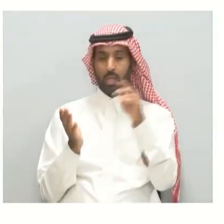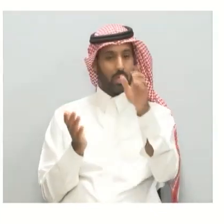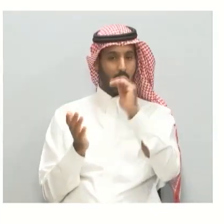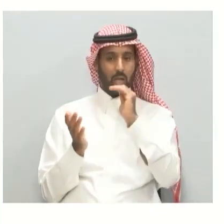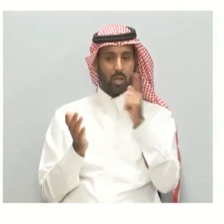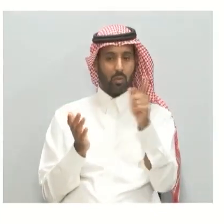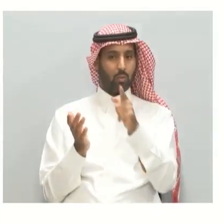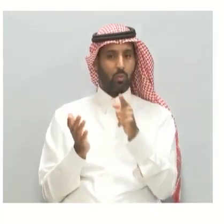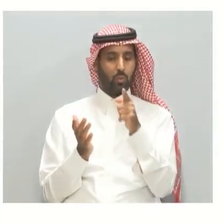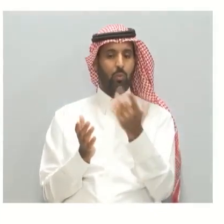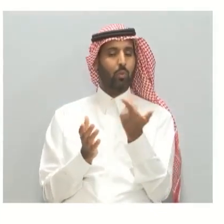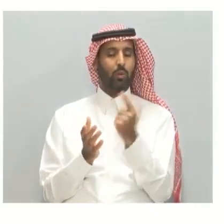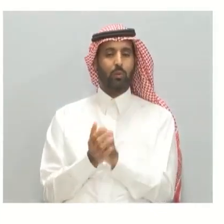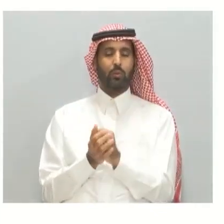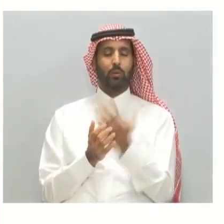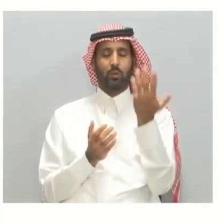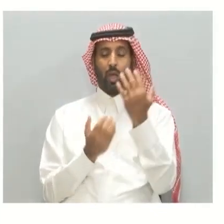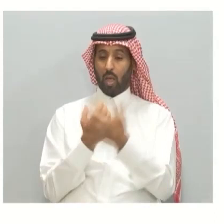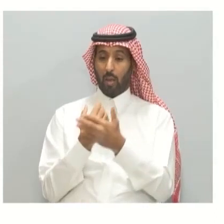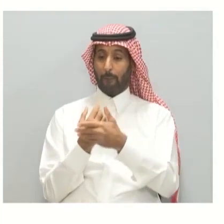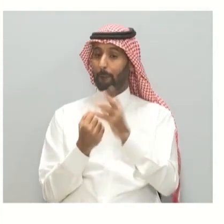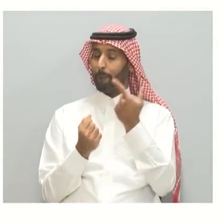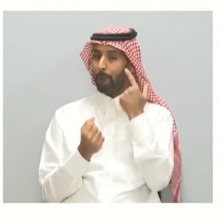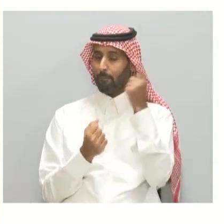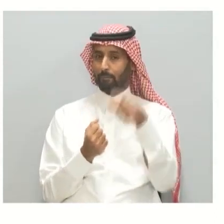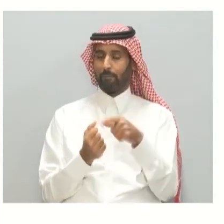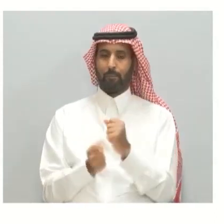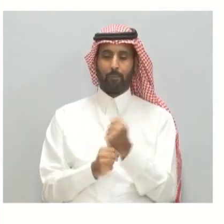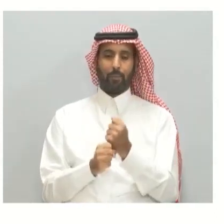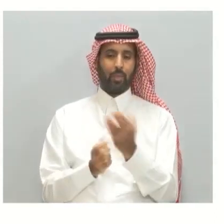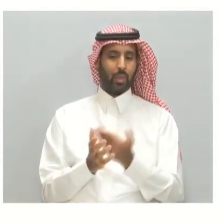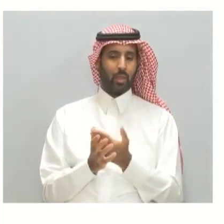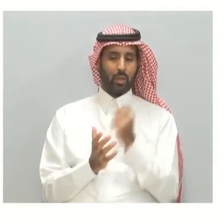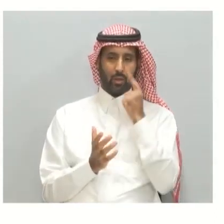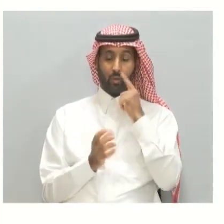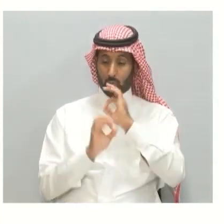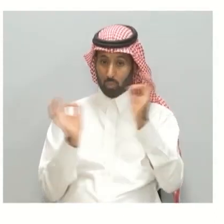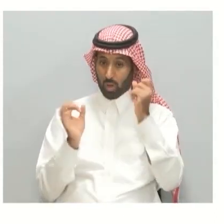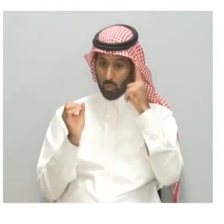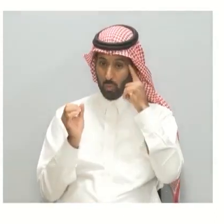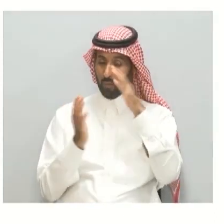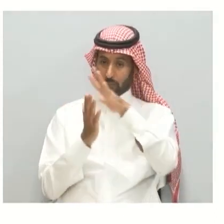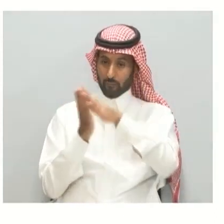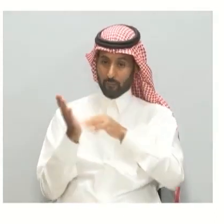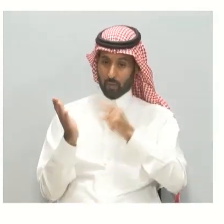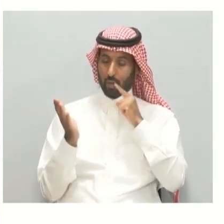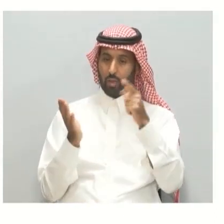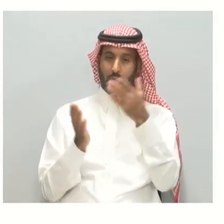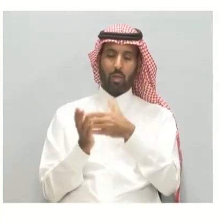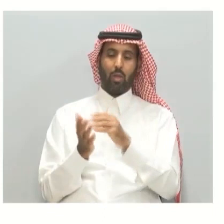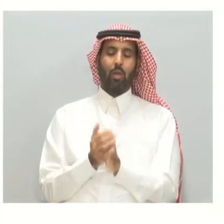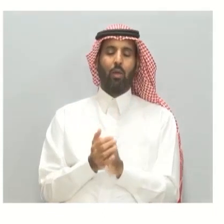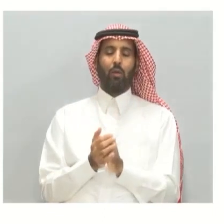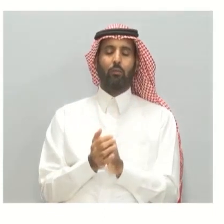questions about what an arborist is or does? Do you have a full understanding what an